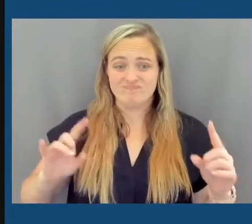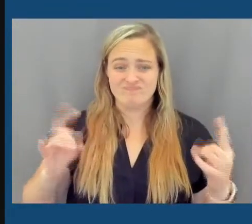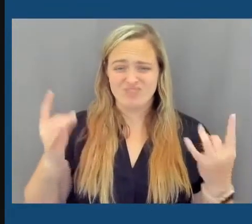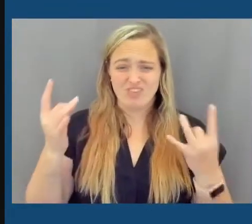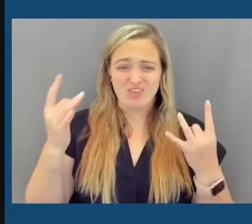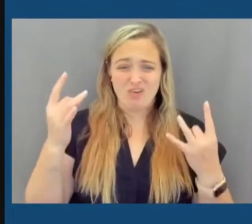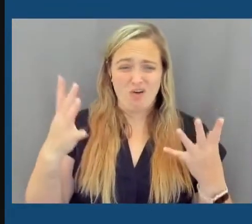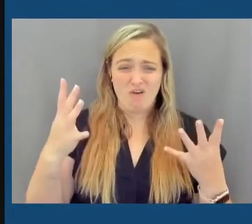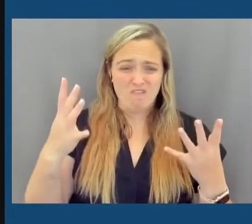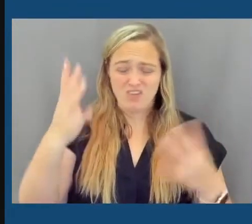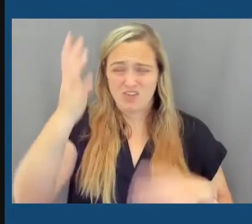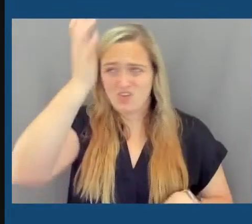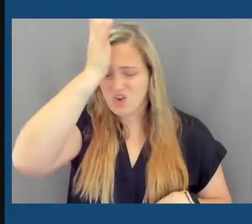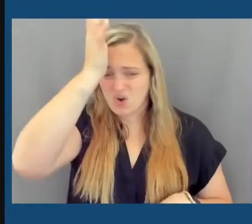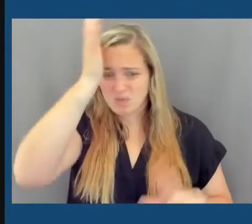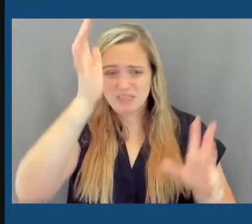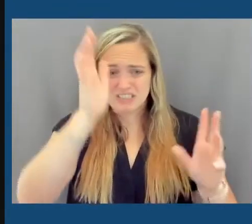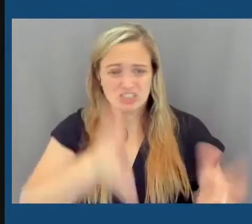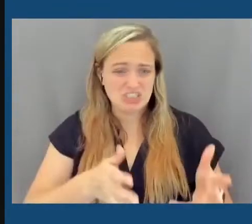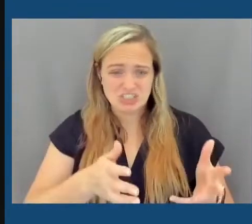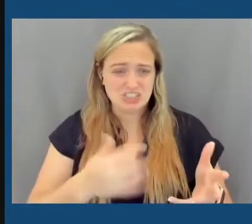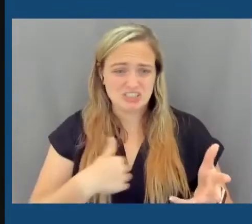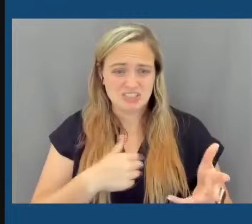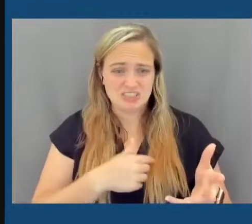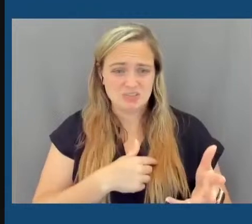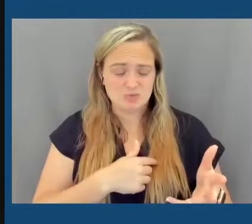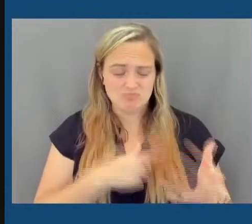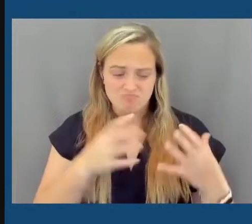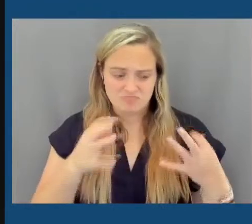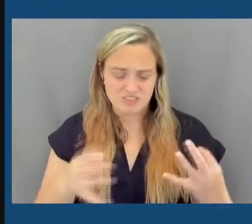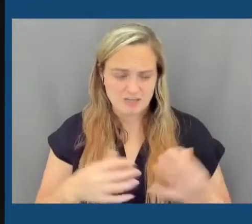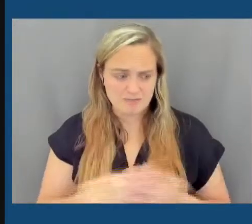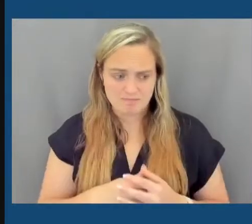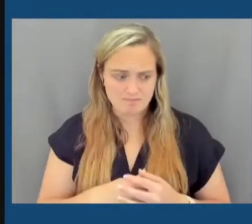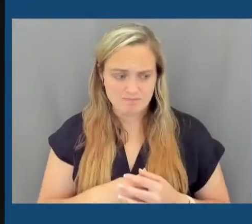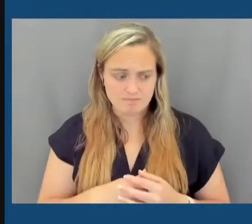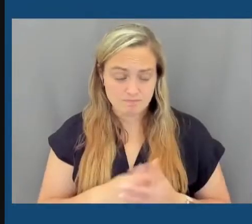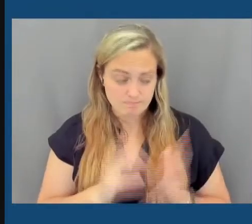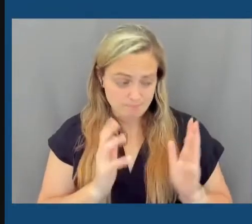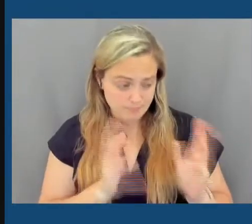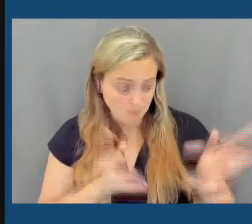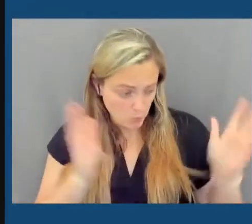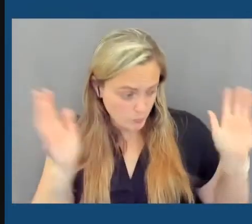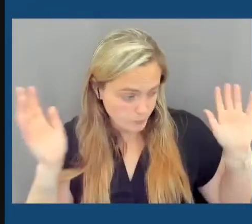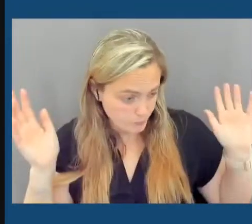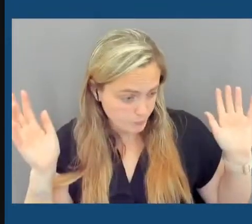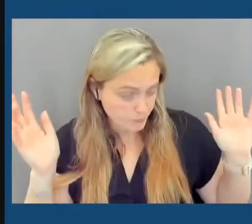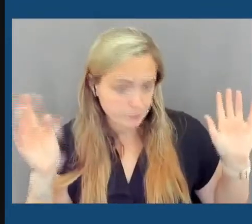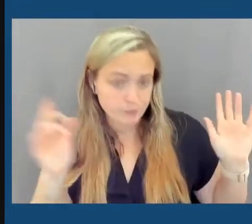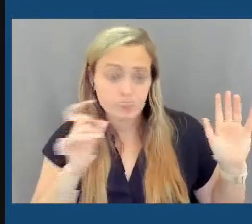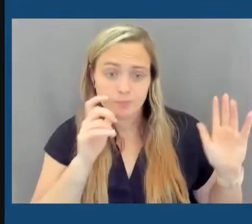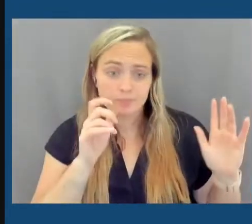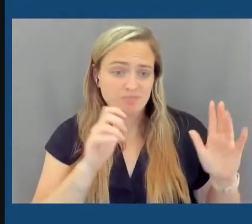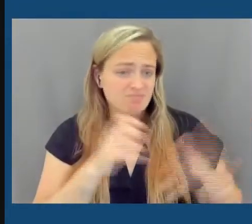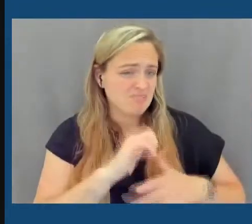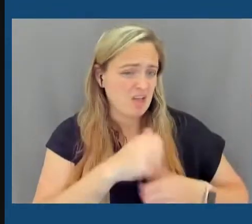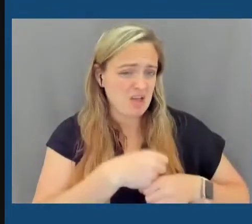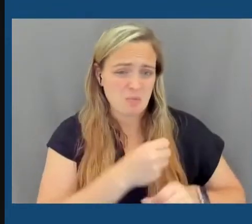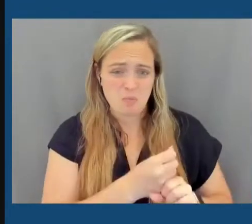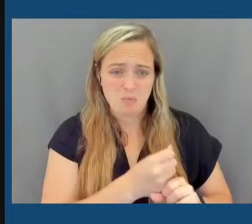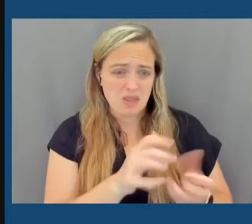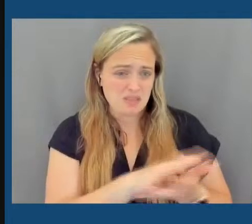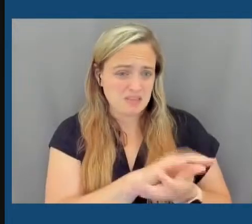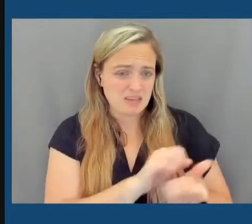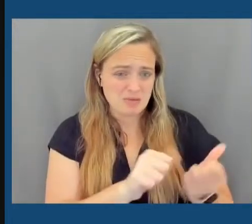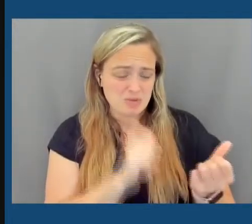tax delinquent, and we had a choice to make. We can either let it go and say that, we didn't create this mess, it's not ours to